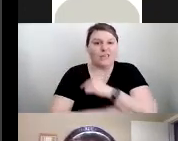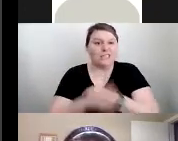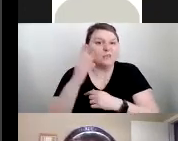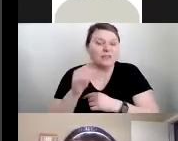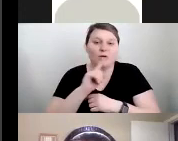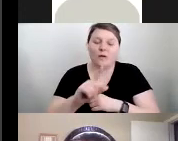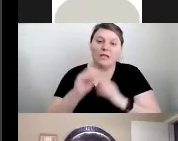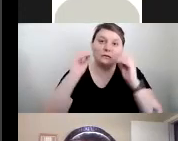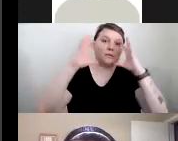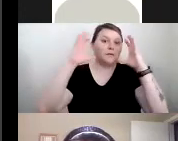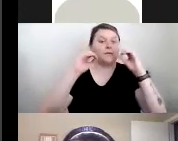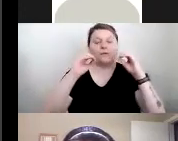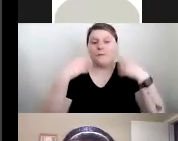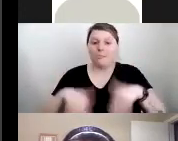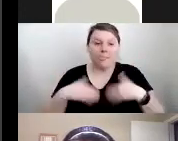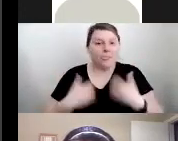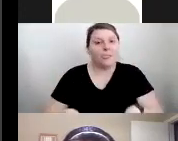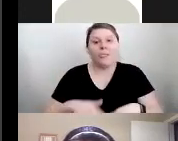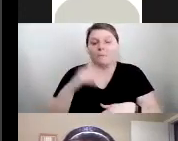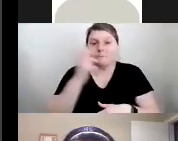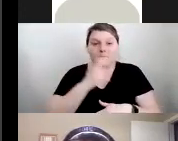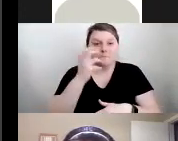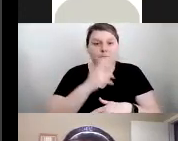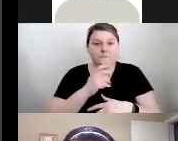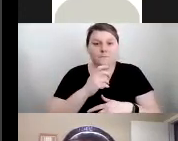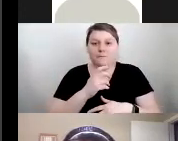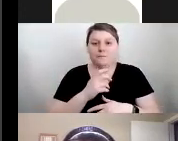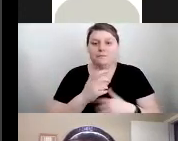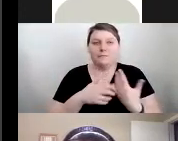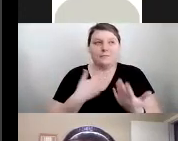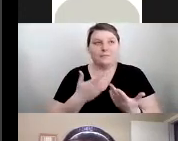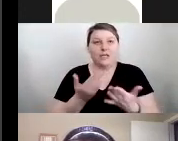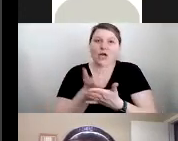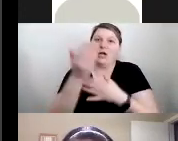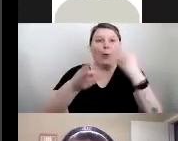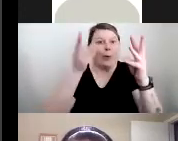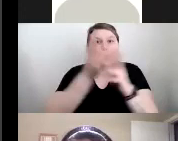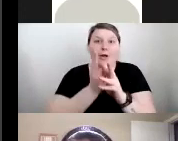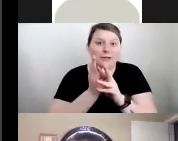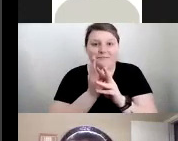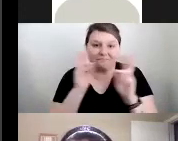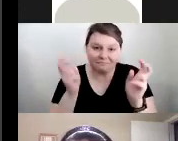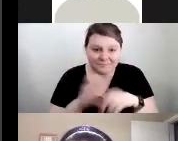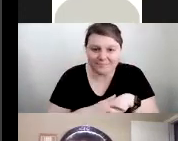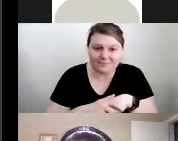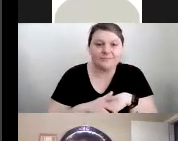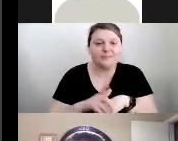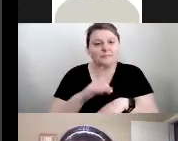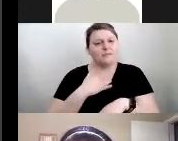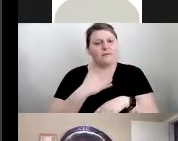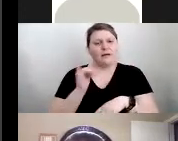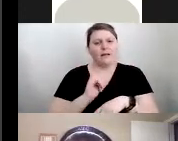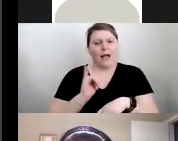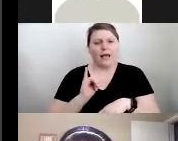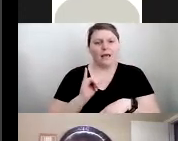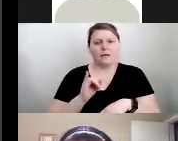up to just an amazing new world, essentially. And so I feel like I'm forever